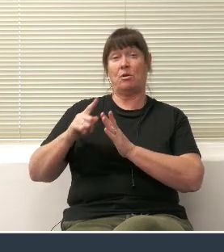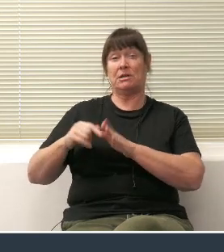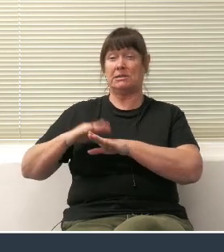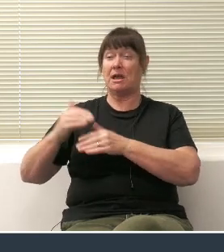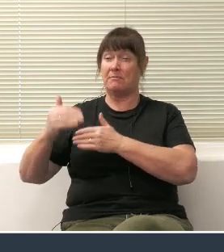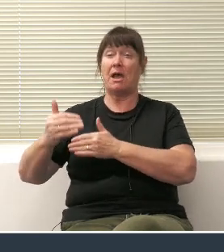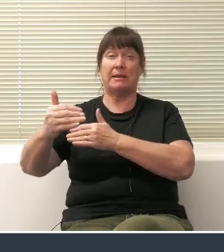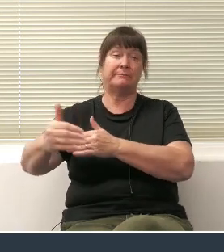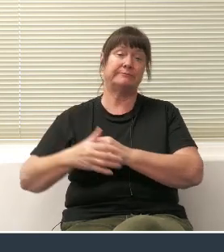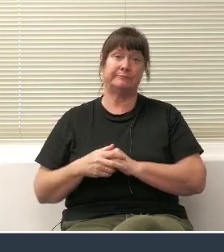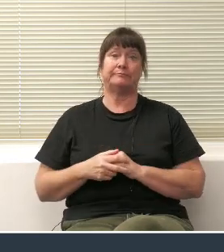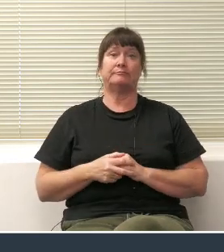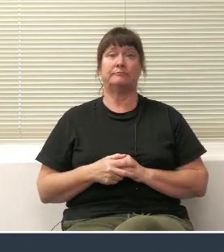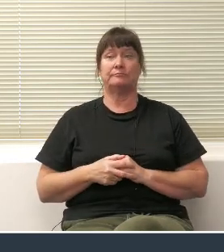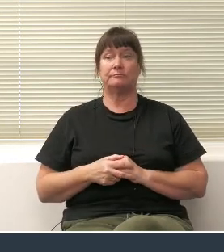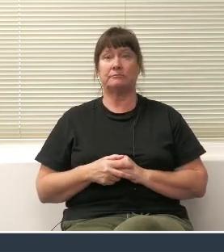gateways and etc. Yes.